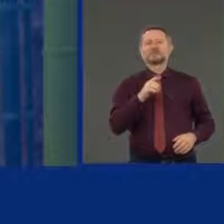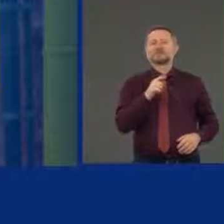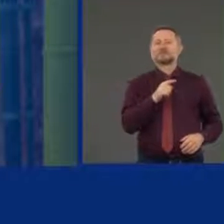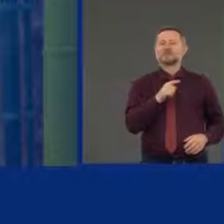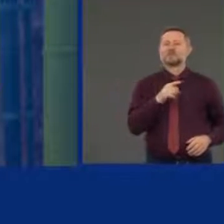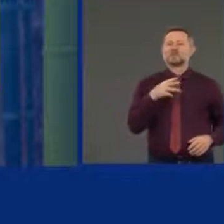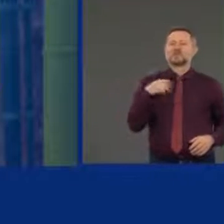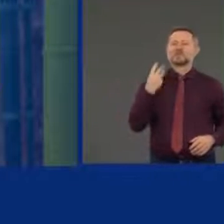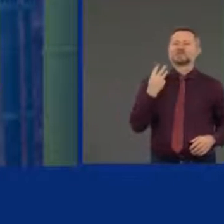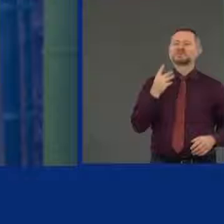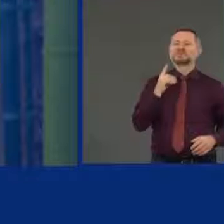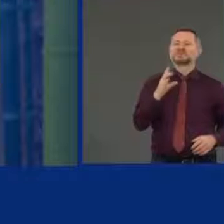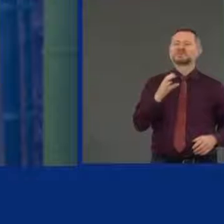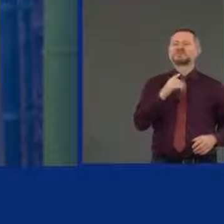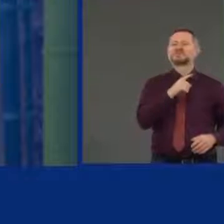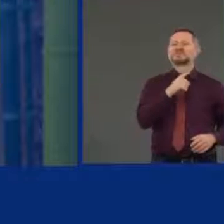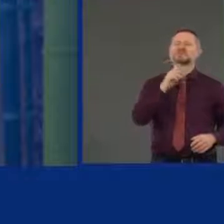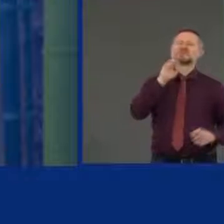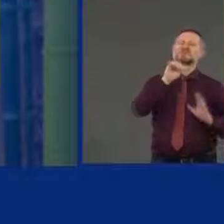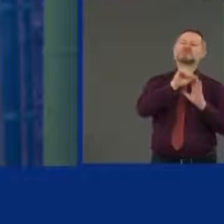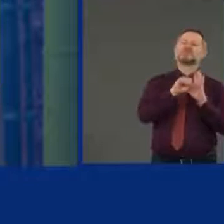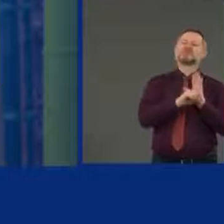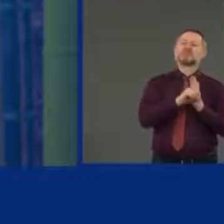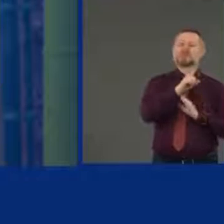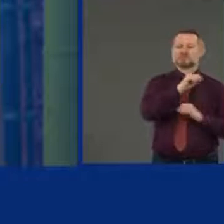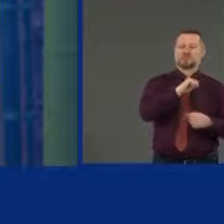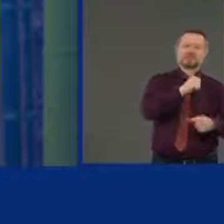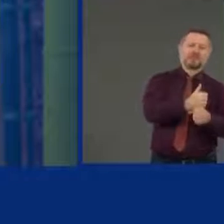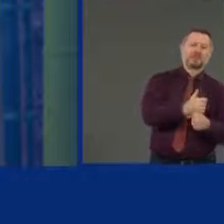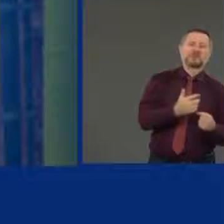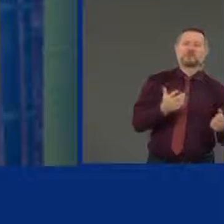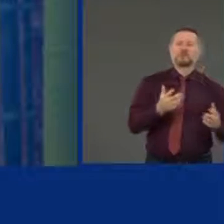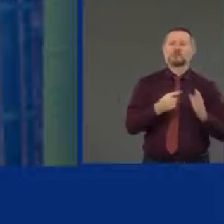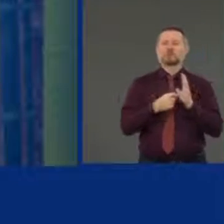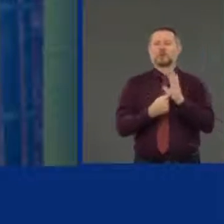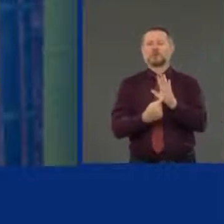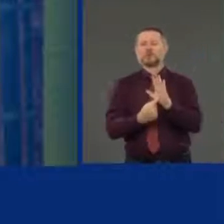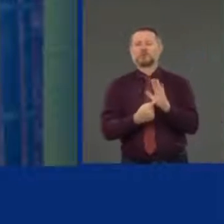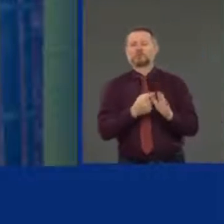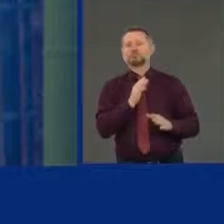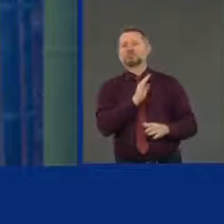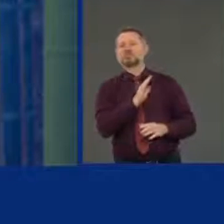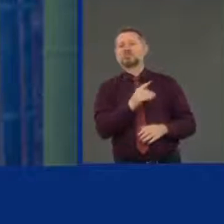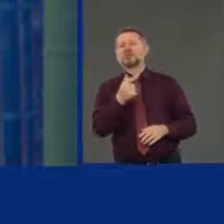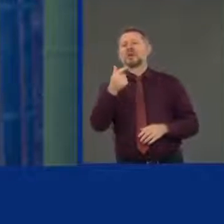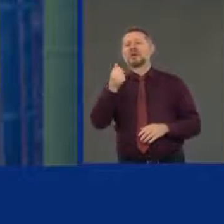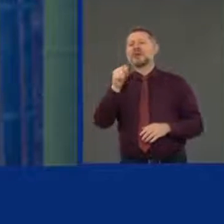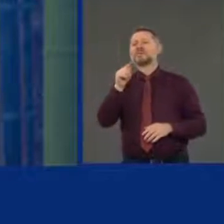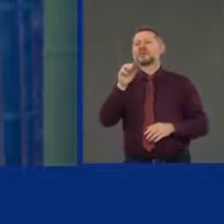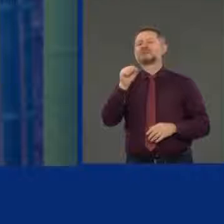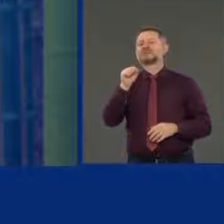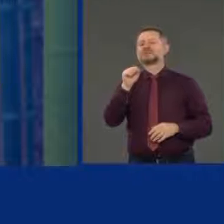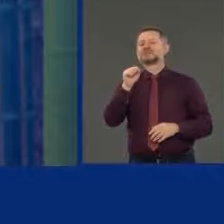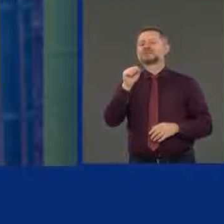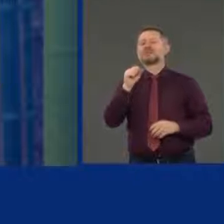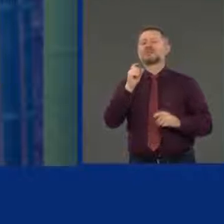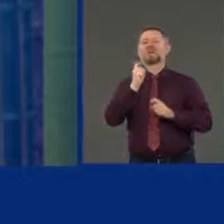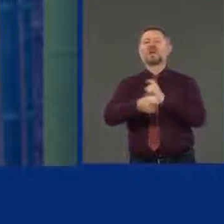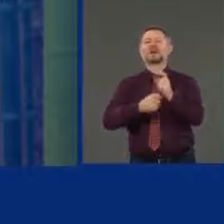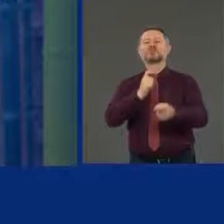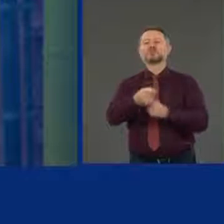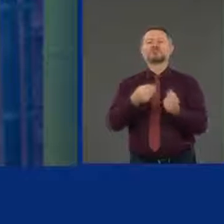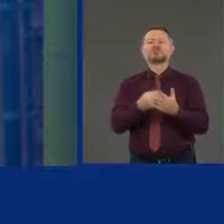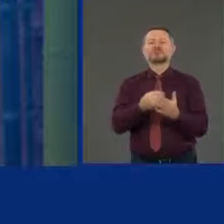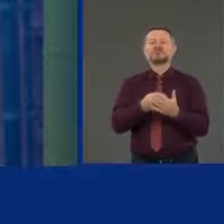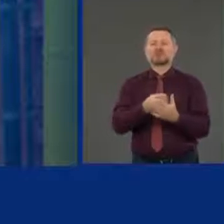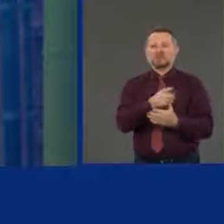House apparently follows, deaths by August. In April